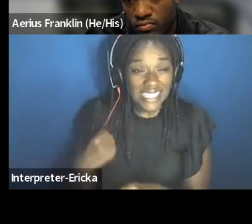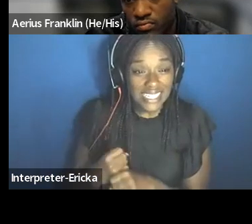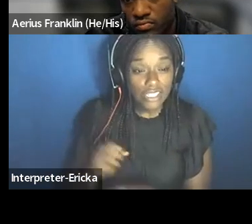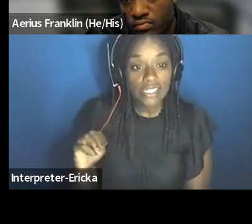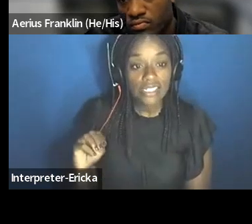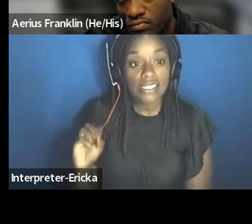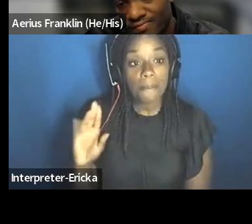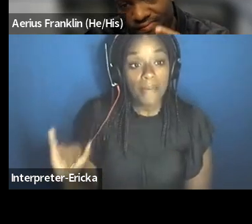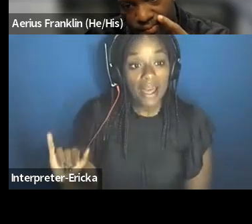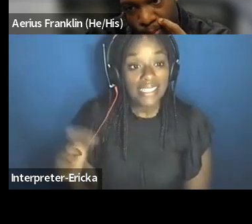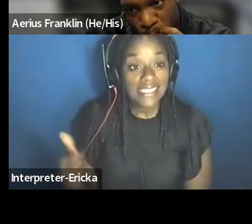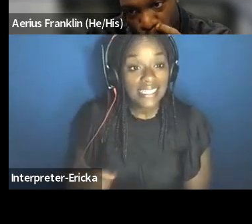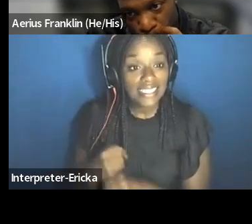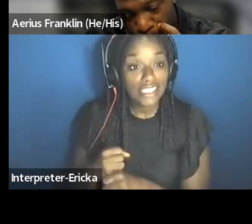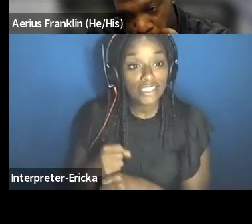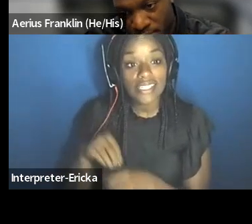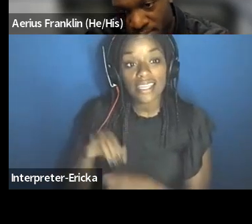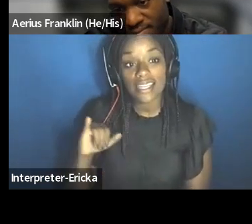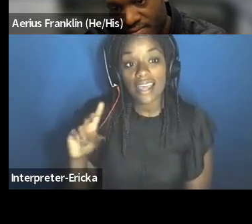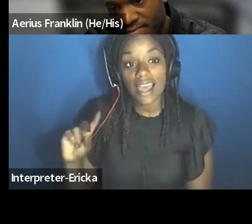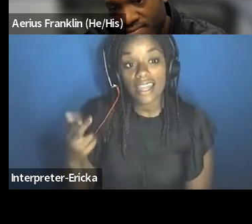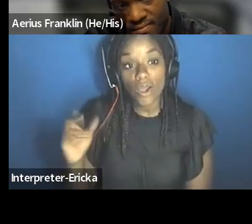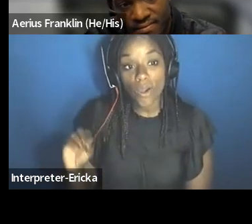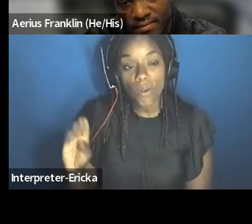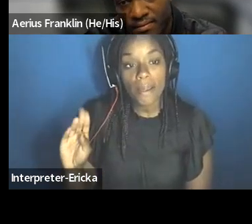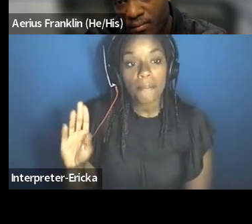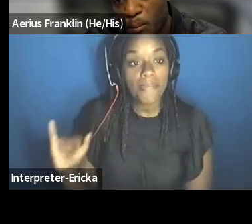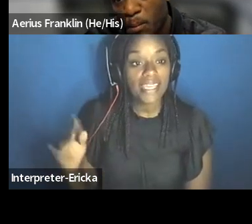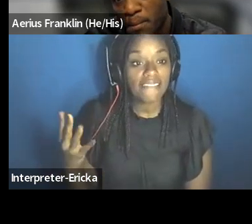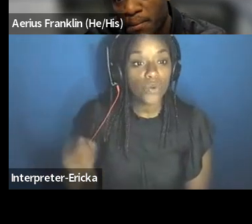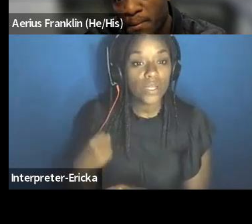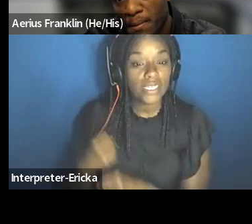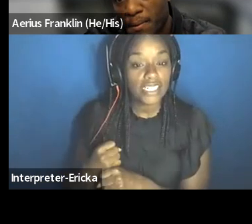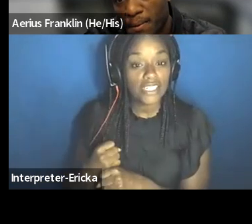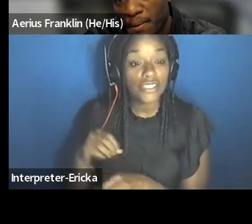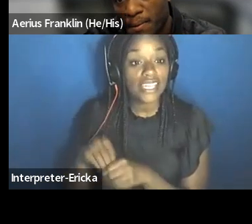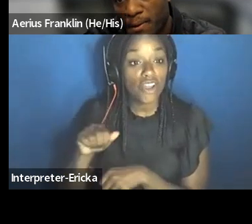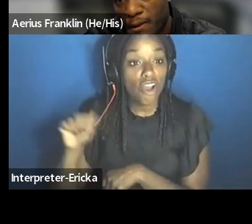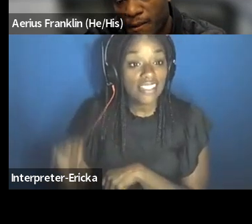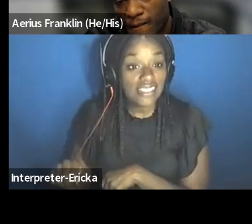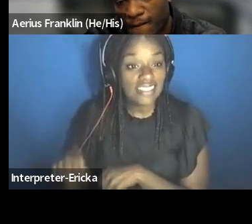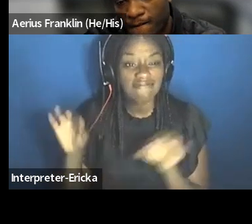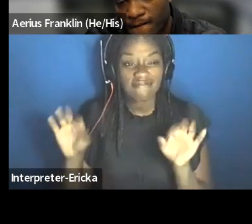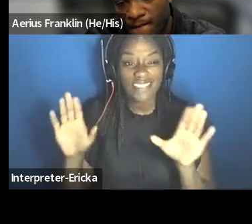10 years in Idaho, Becky 4 years in Austin. That's